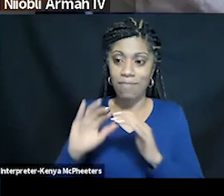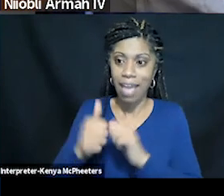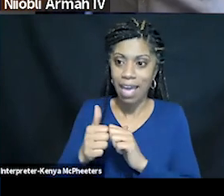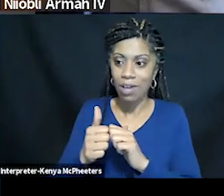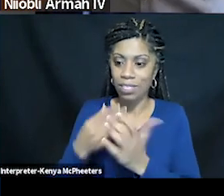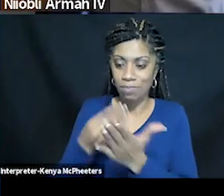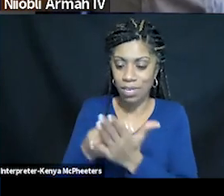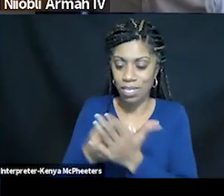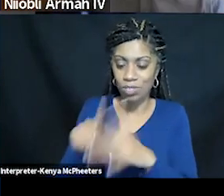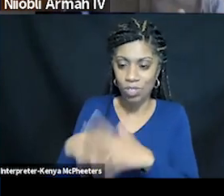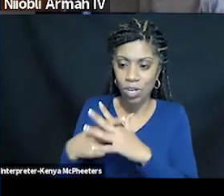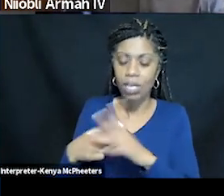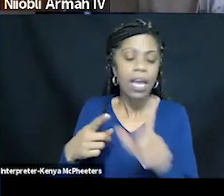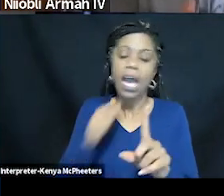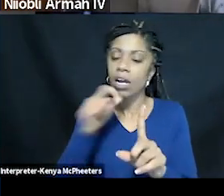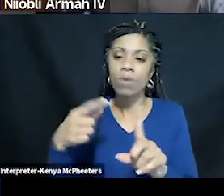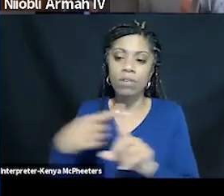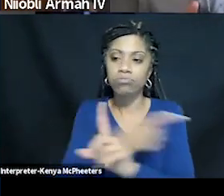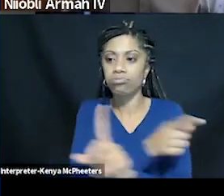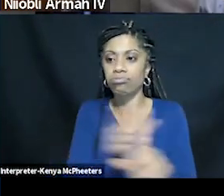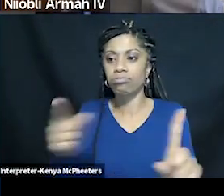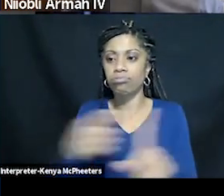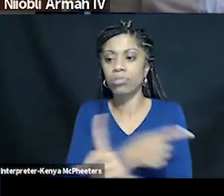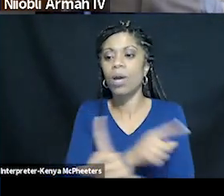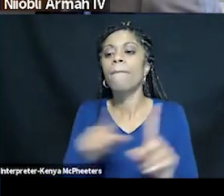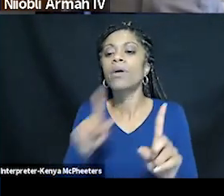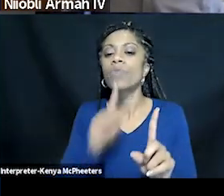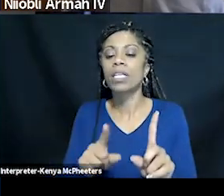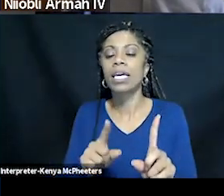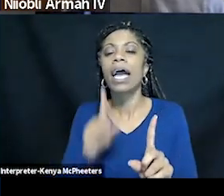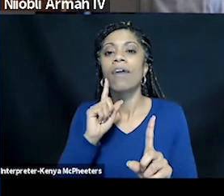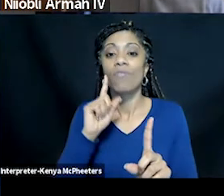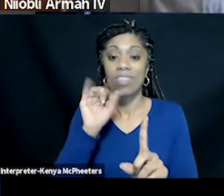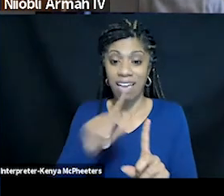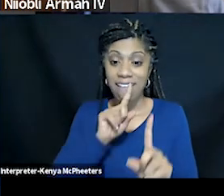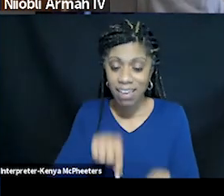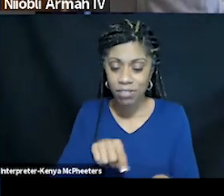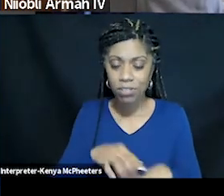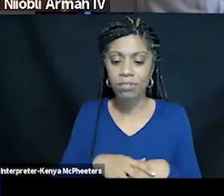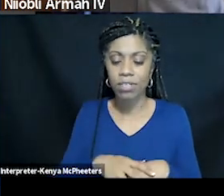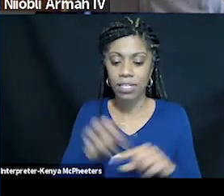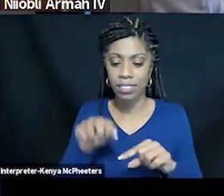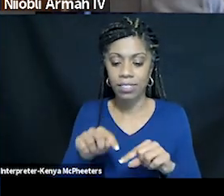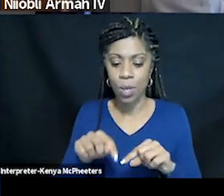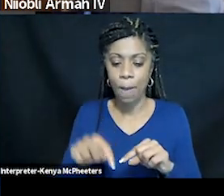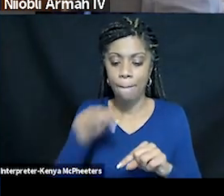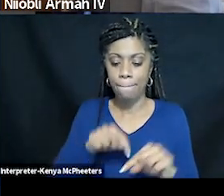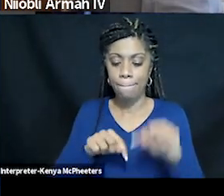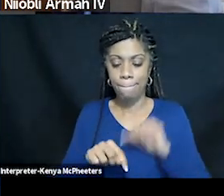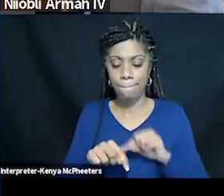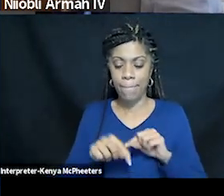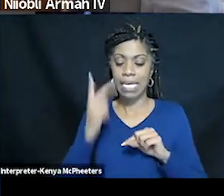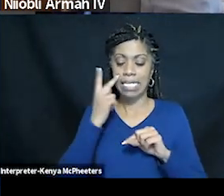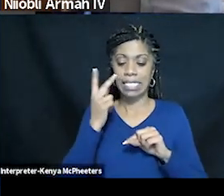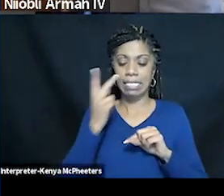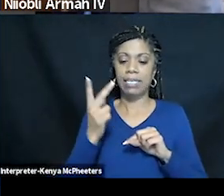so I don't want to go on a tangent, but in a short story, I think we have to take a step back and acknowledge the source of wealth in this country. And there would be no